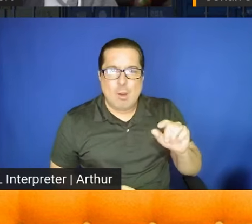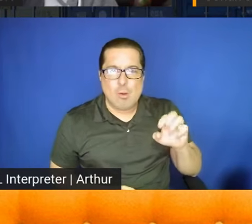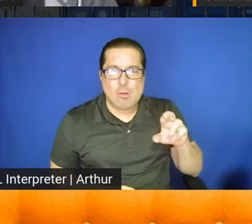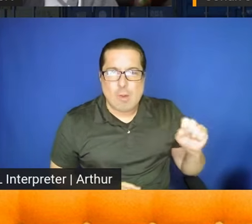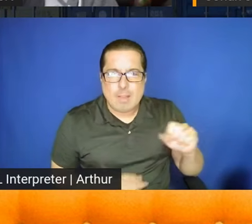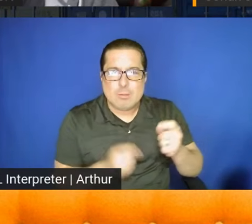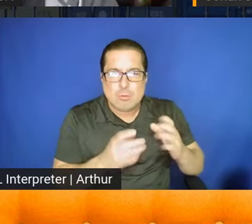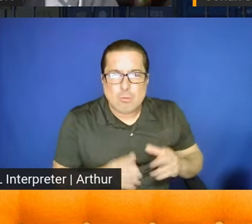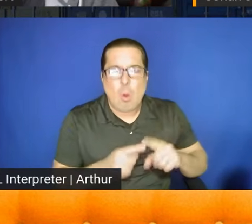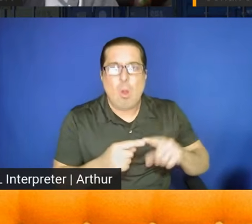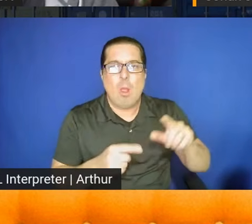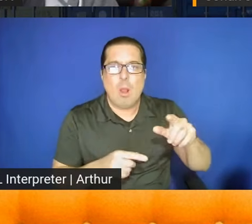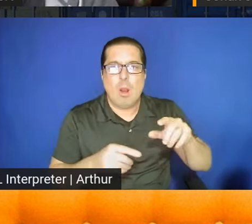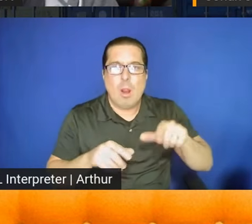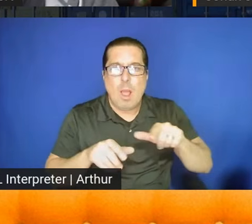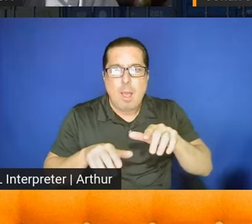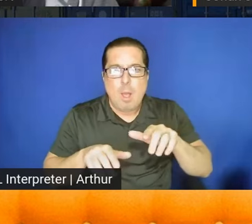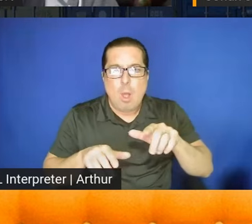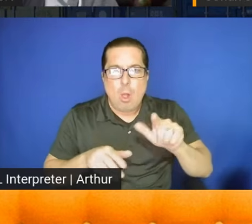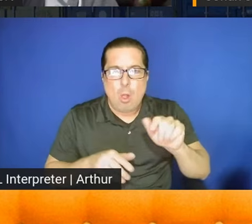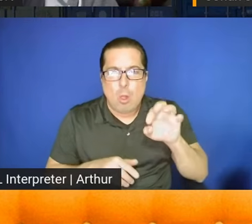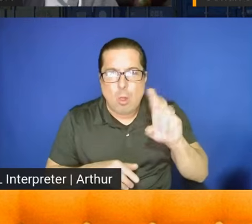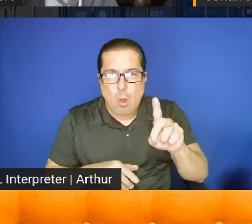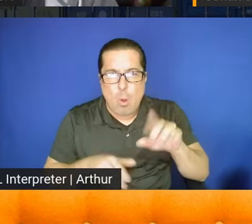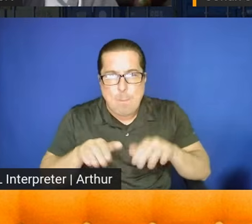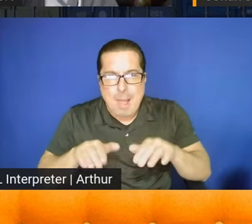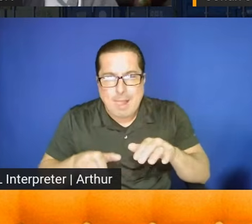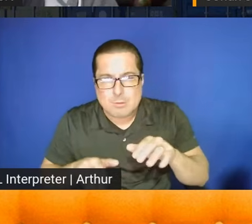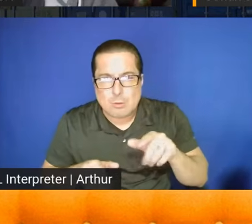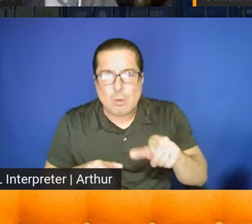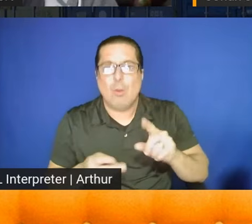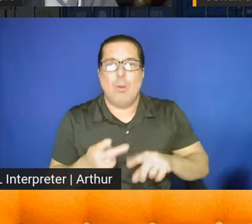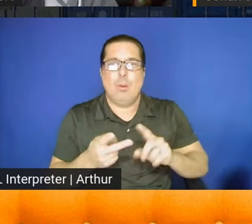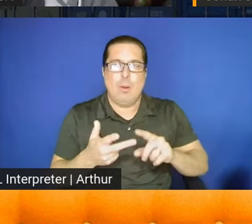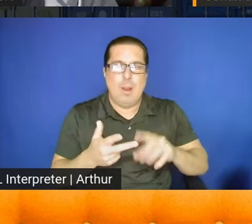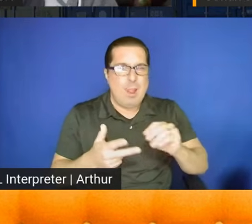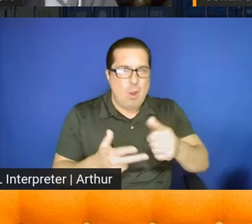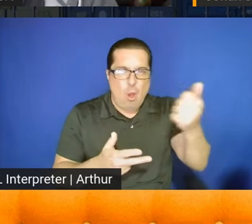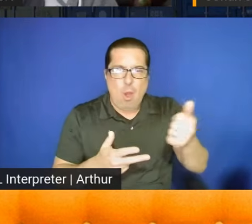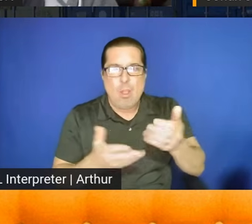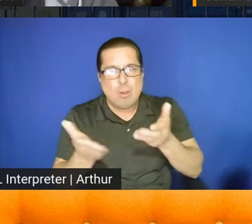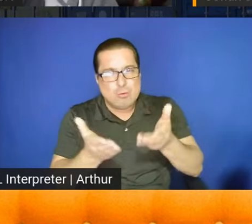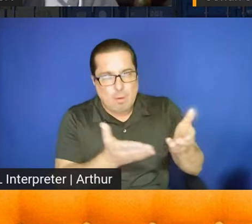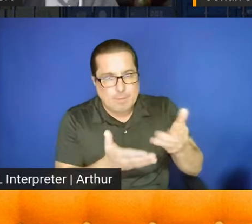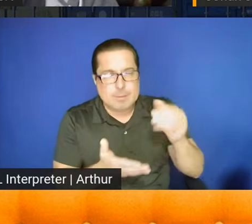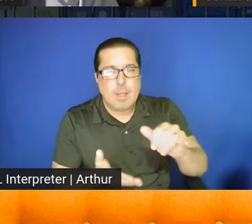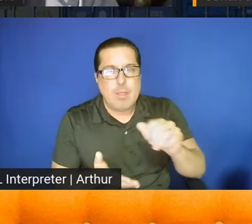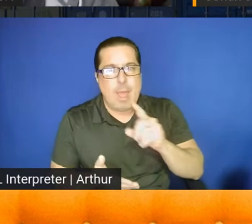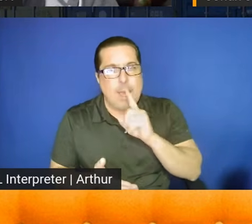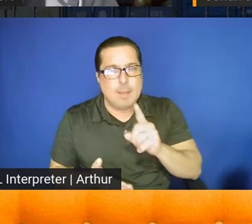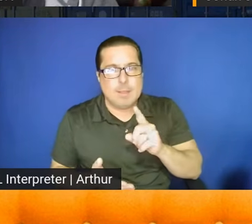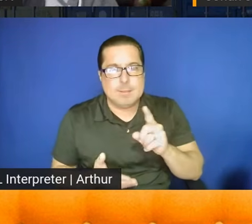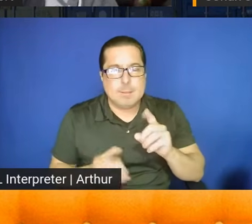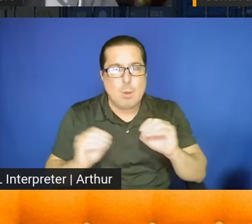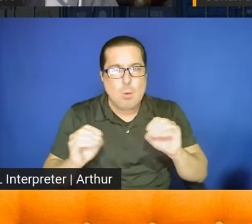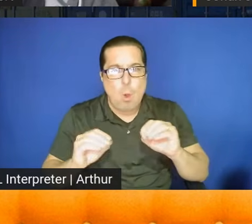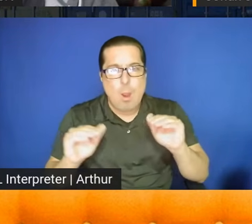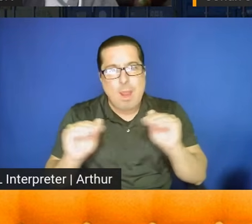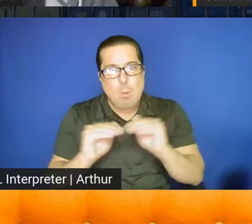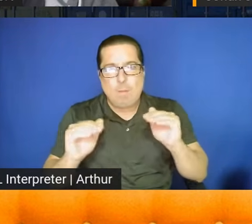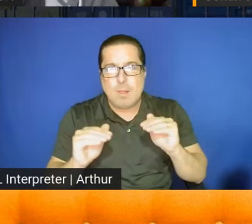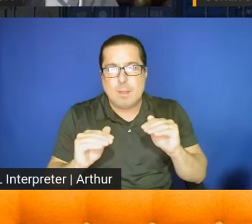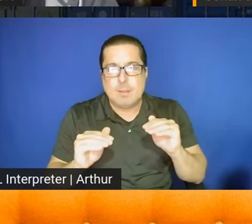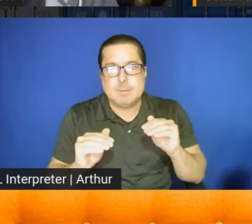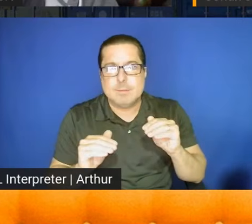load balancer. Also, there are some of these services that is there's no equivalent AWS